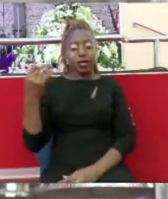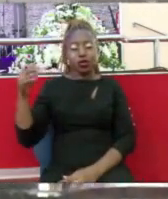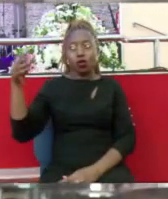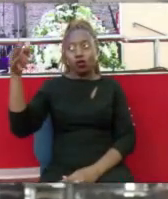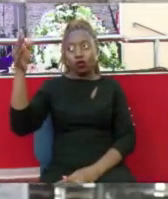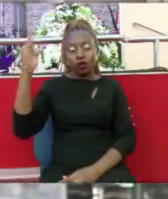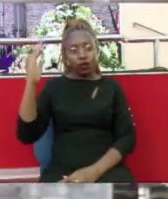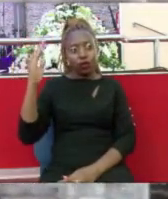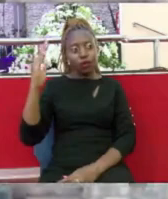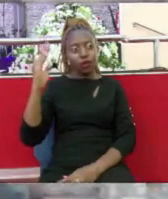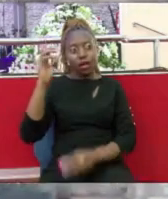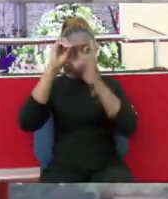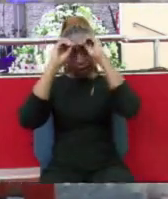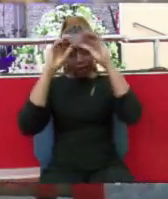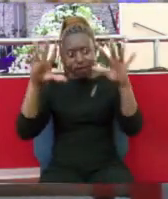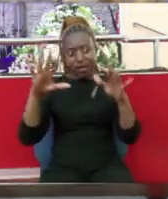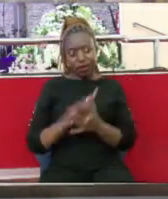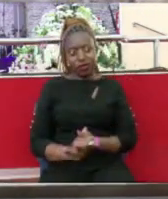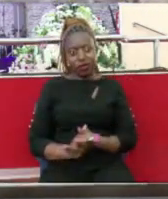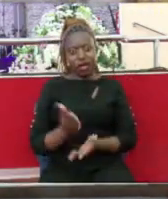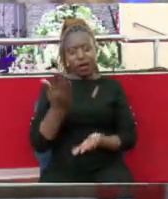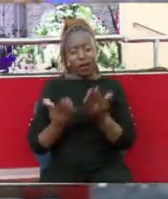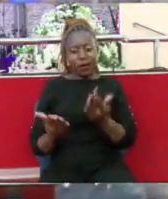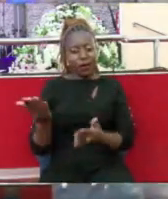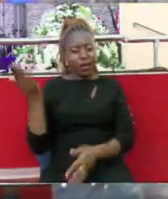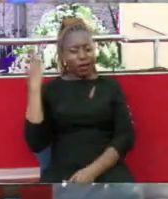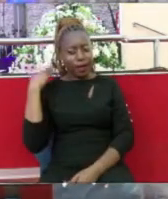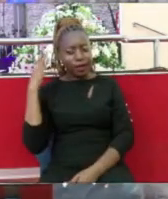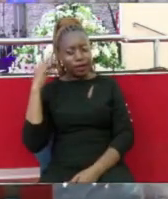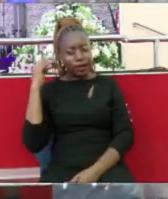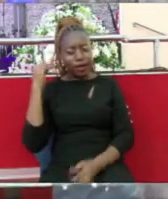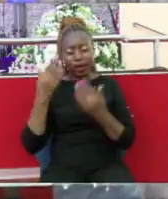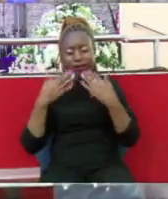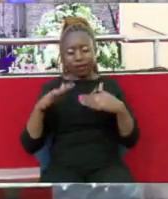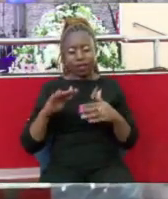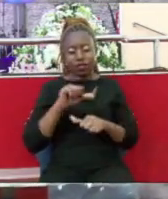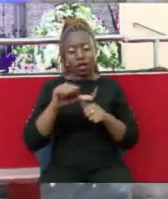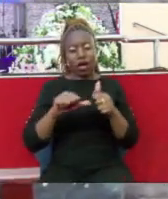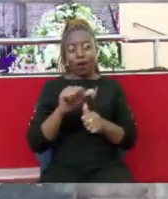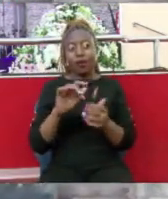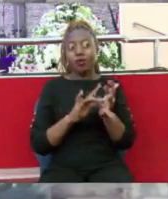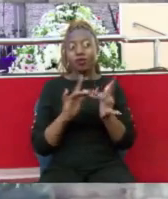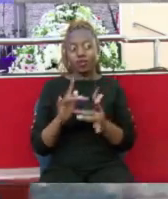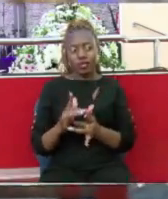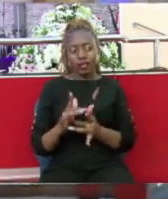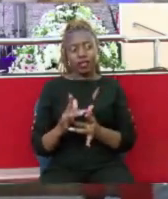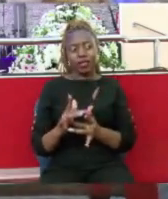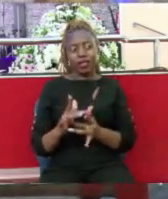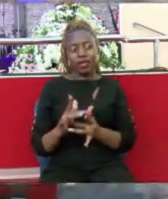miracles. Perhaps he had heard the story about Jesus. He had more faith than the